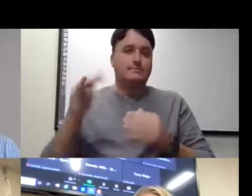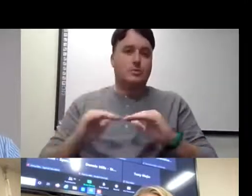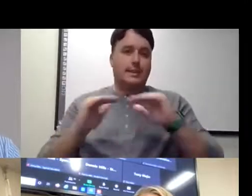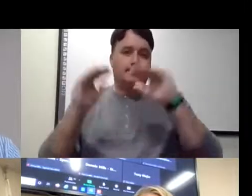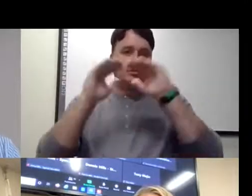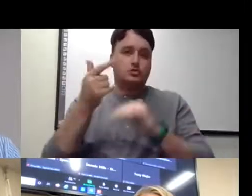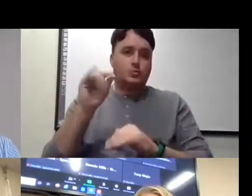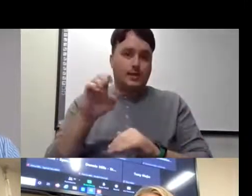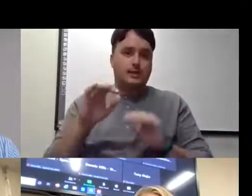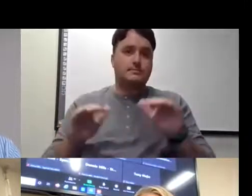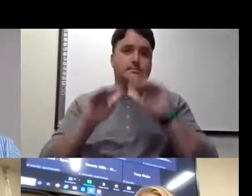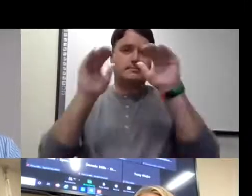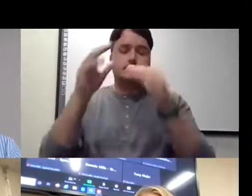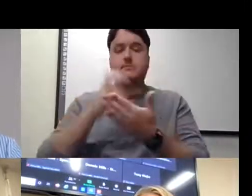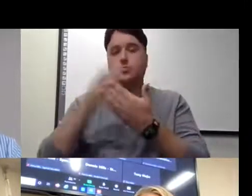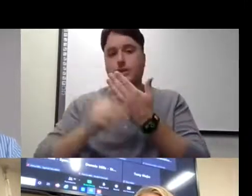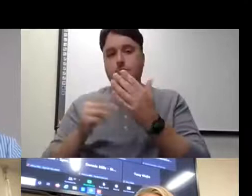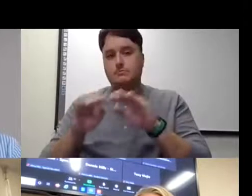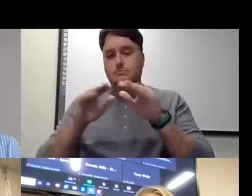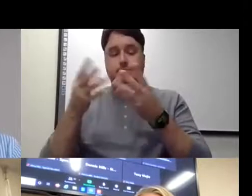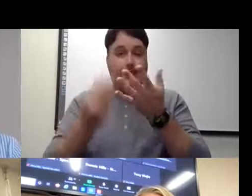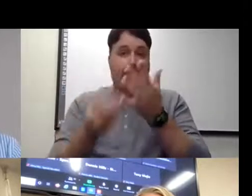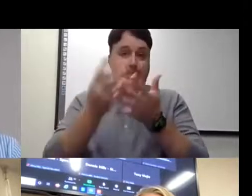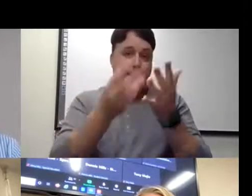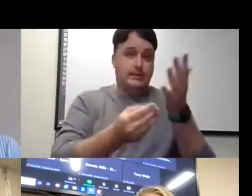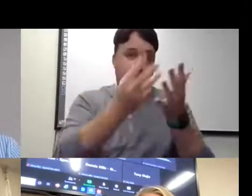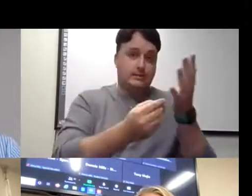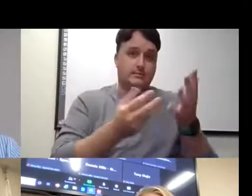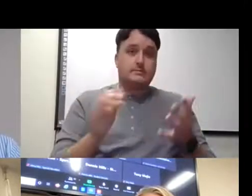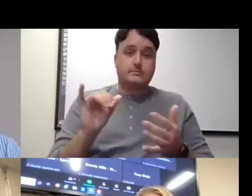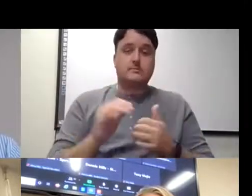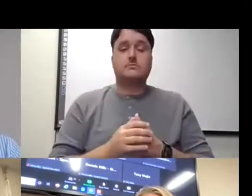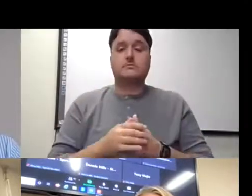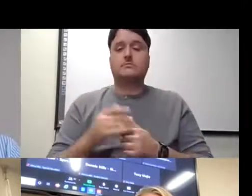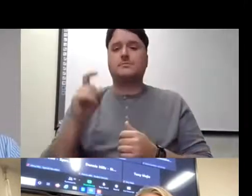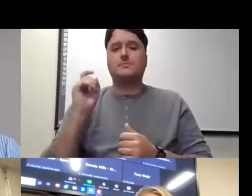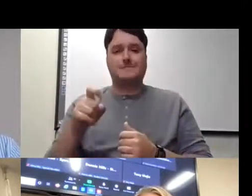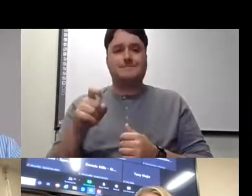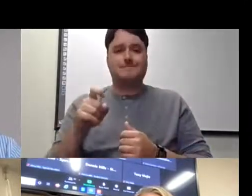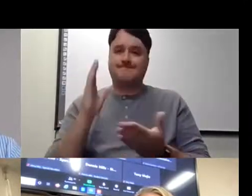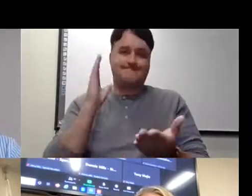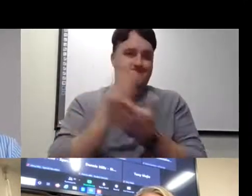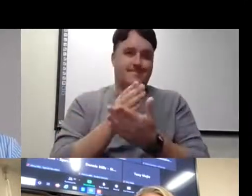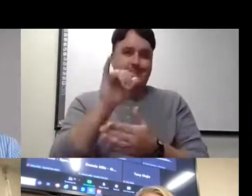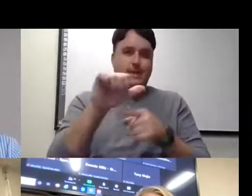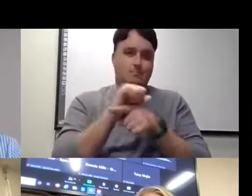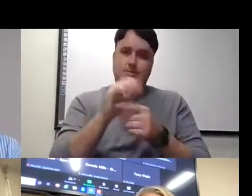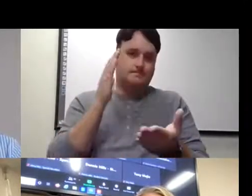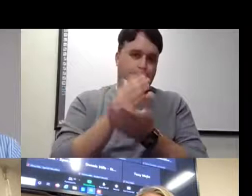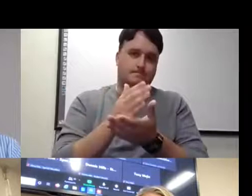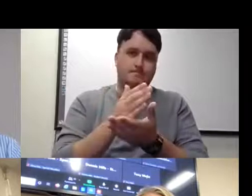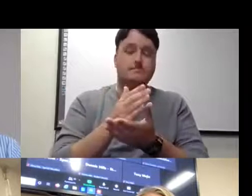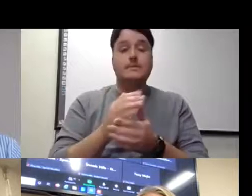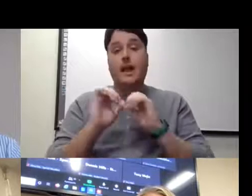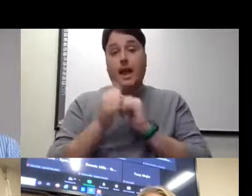multiple curriculum subject areas, and we need to discontinue that practice. And the way to do it is